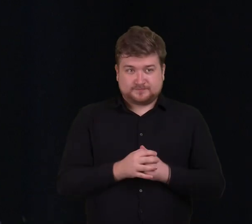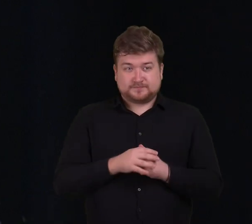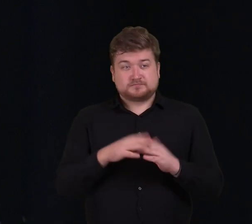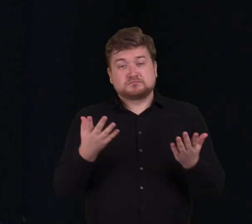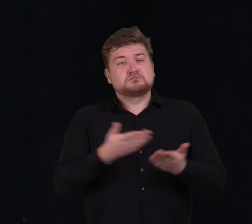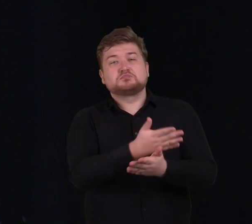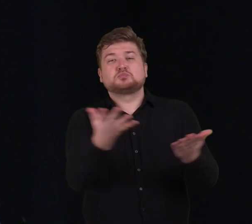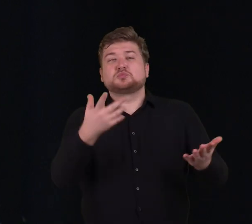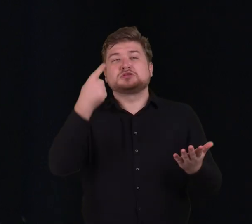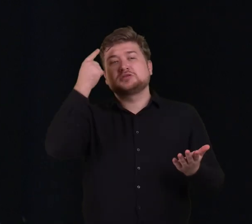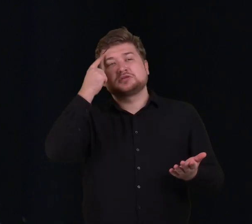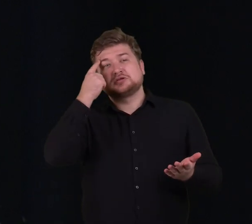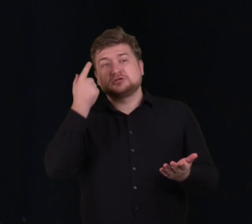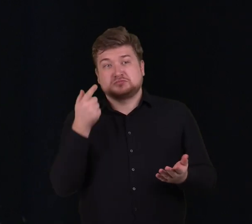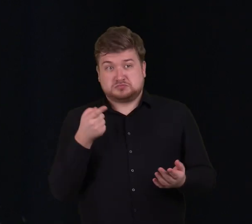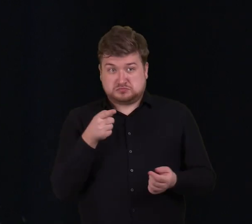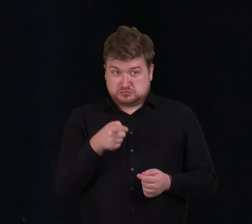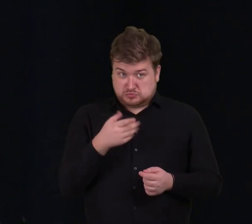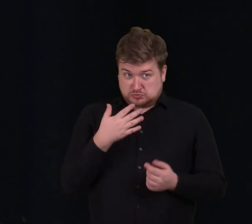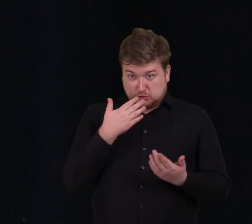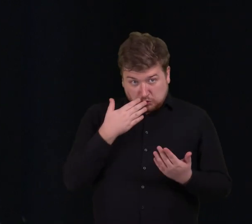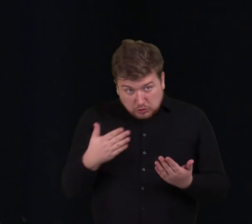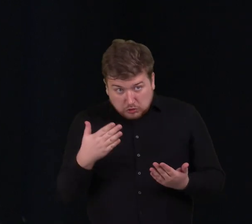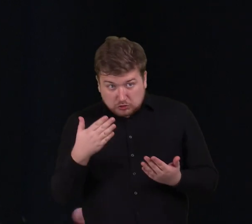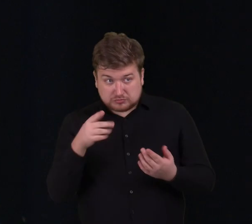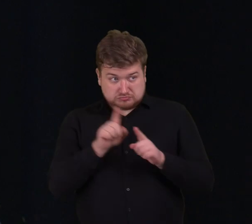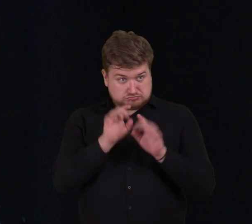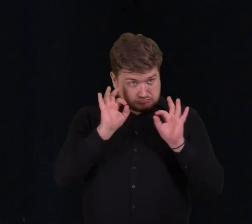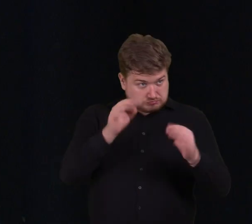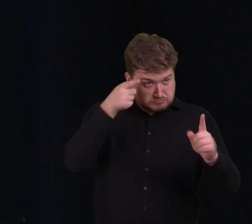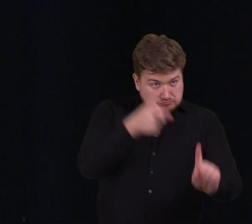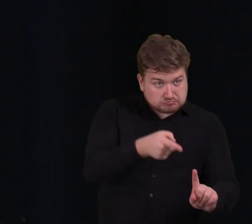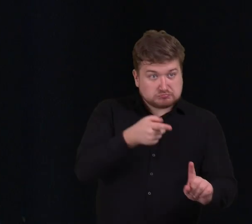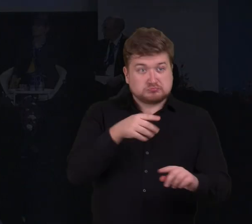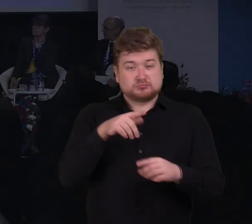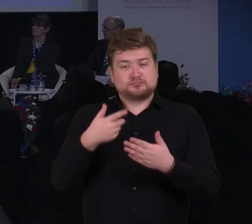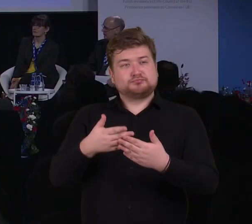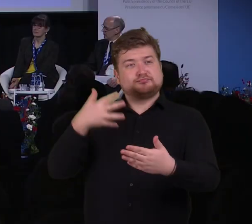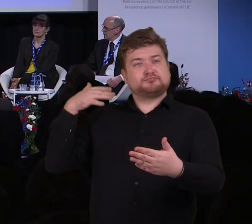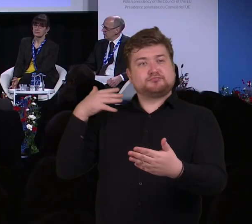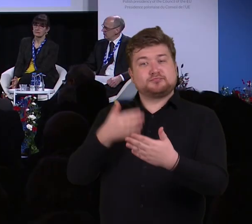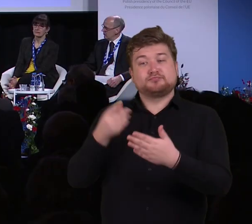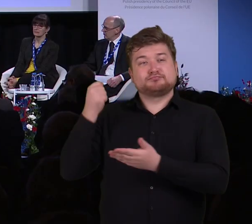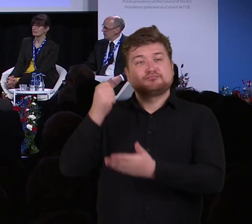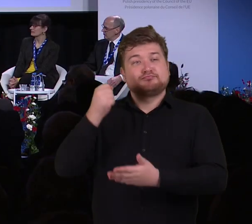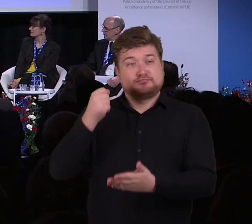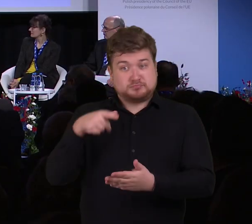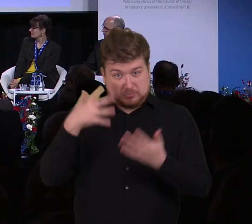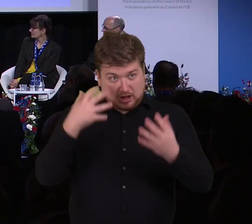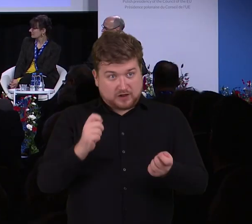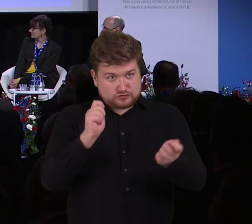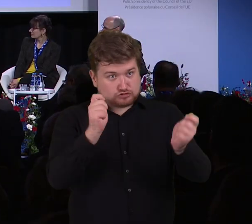Does it change something in the system to react to those challenges at local level? What's your reflection about